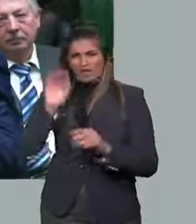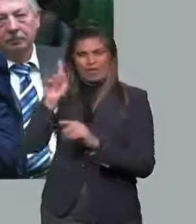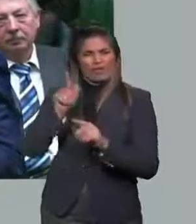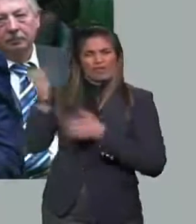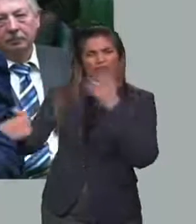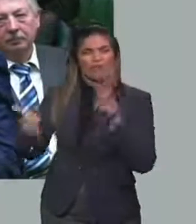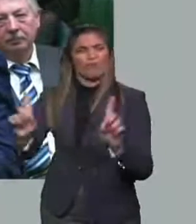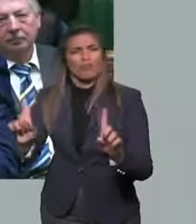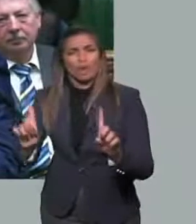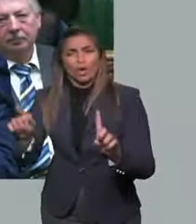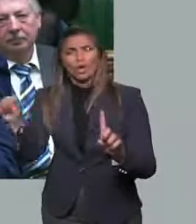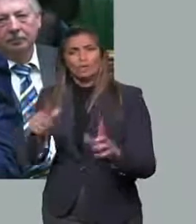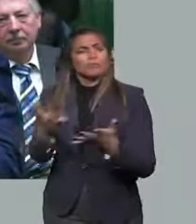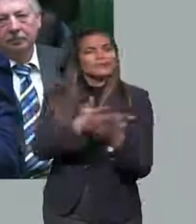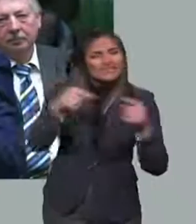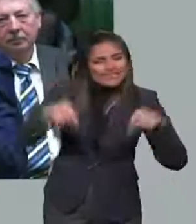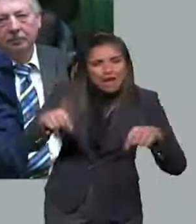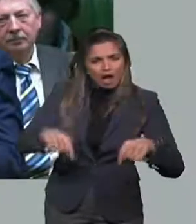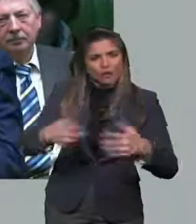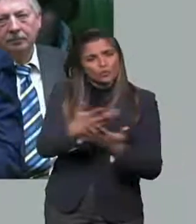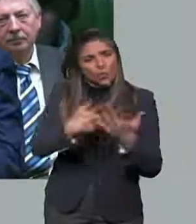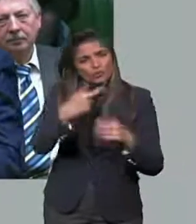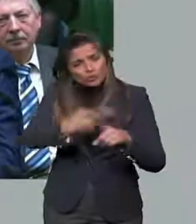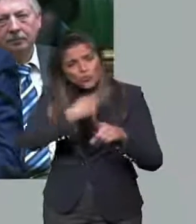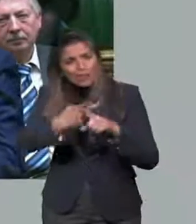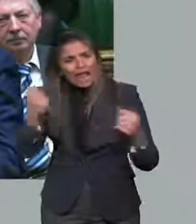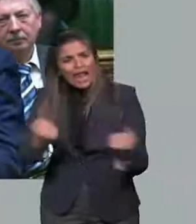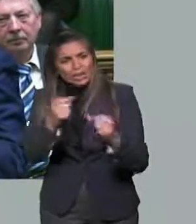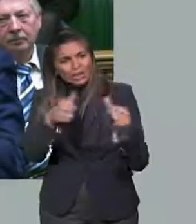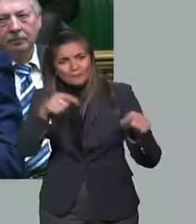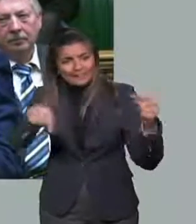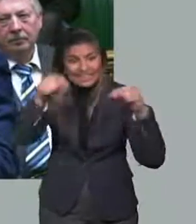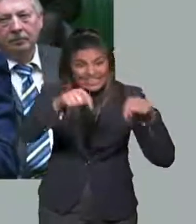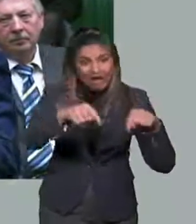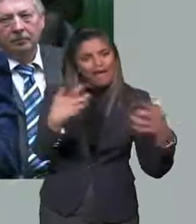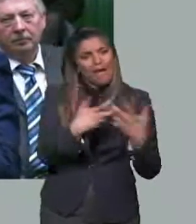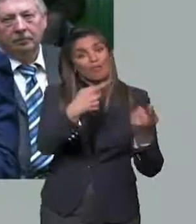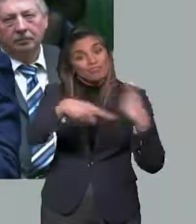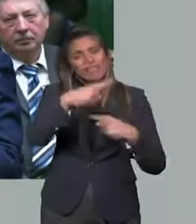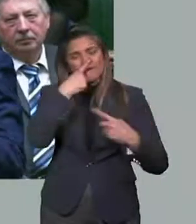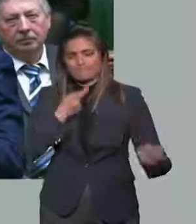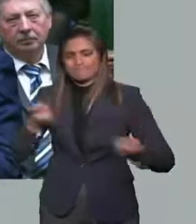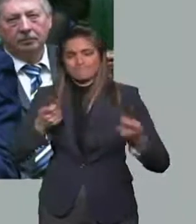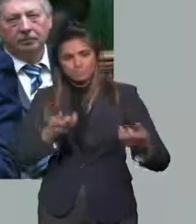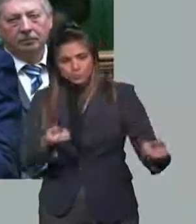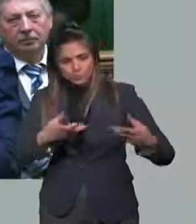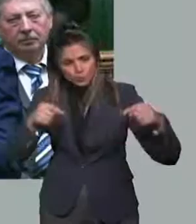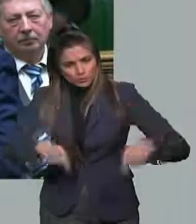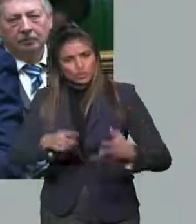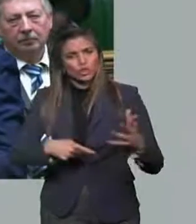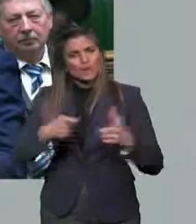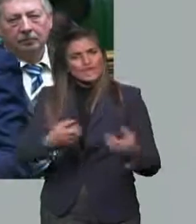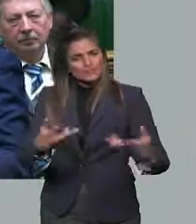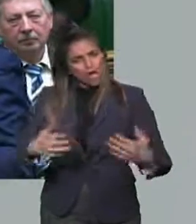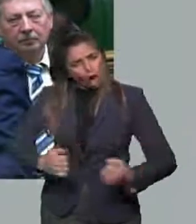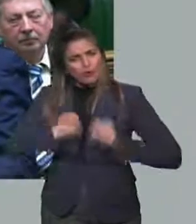to renewable energy developers about what they can do to bring their product on stream faster and quicker? And shouldn't